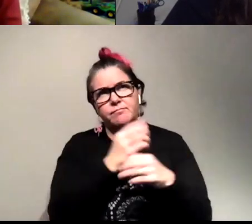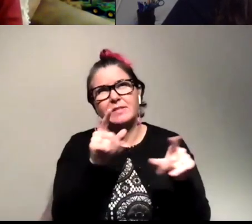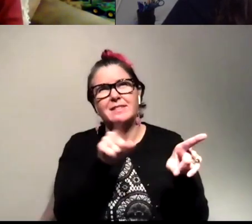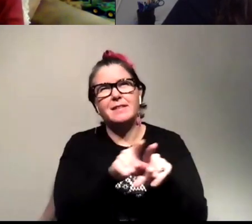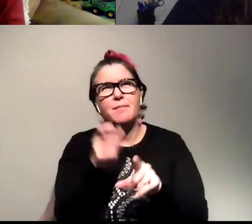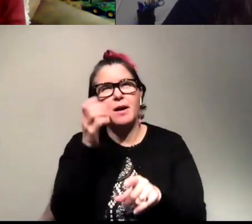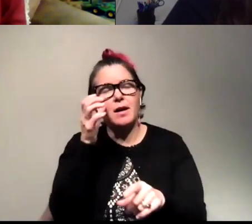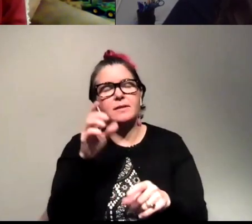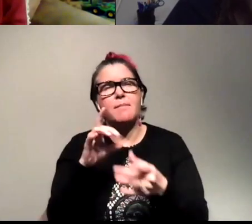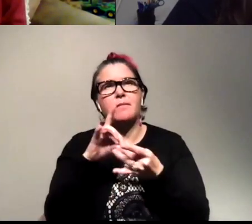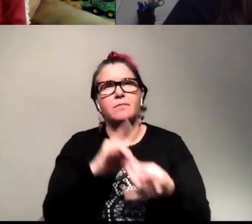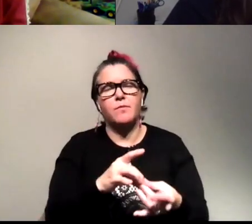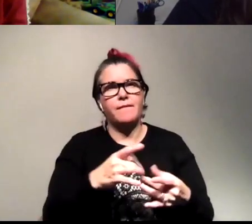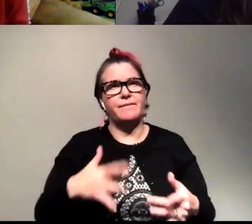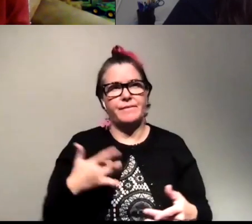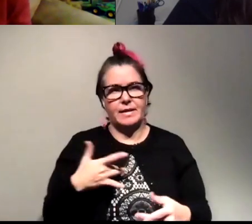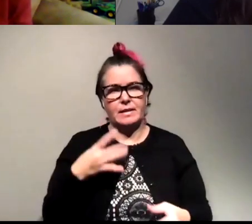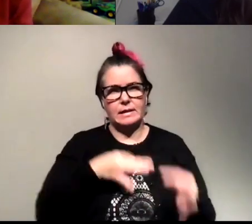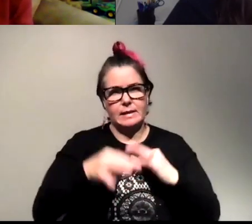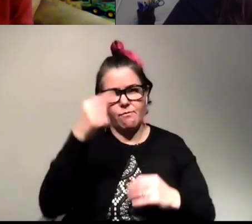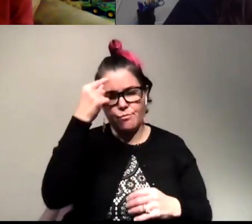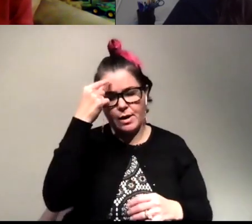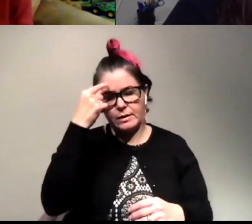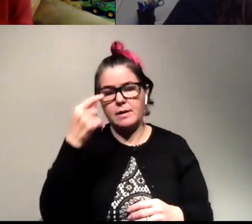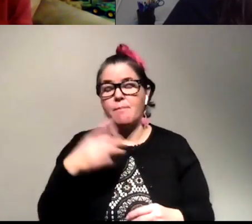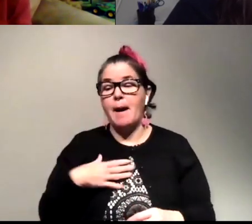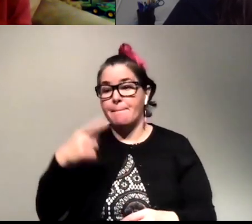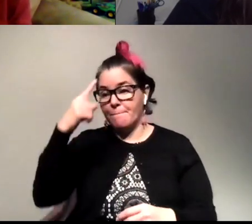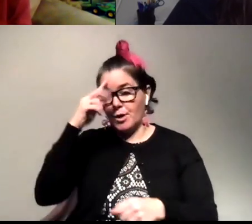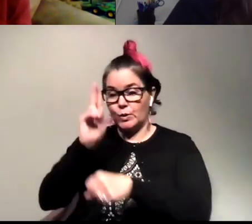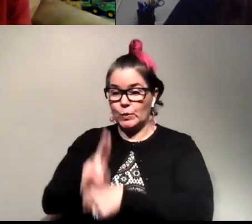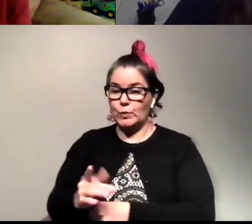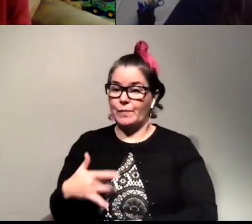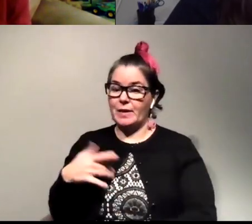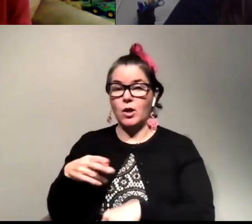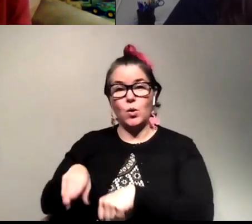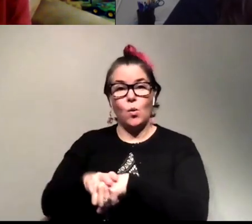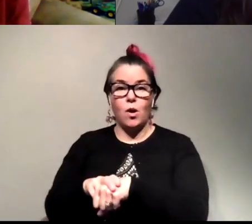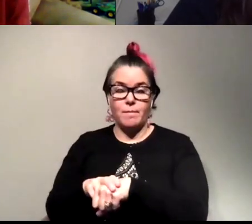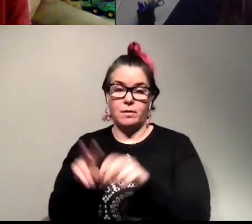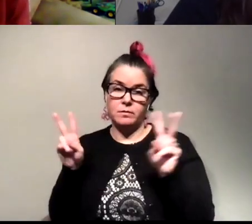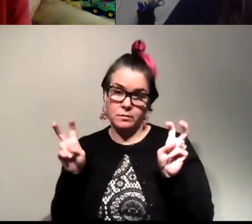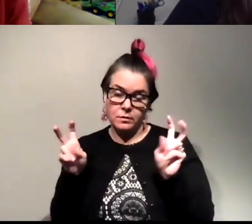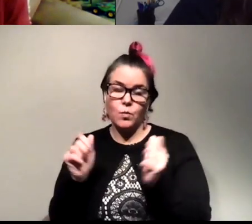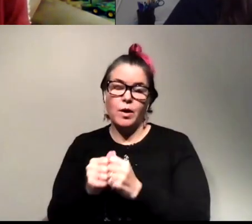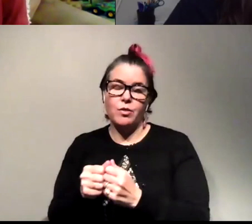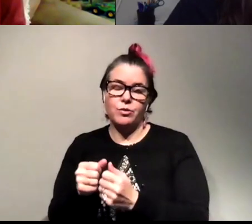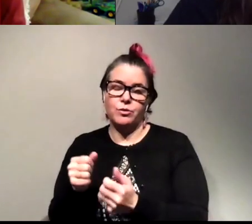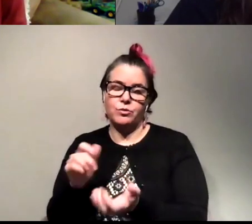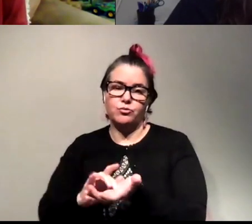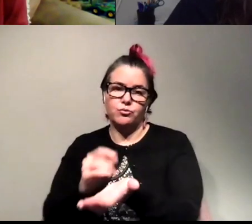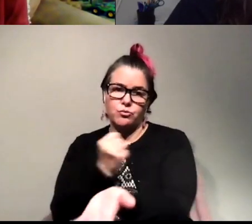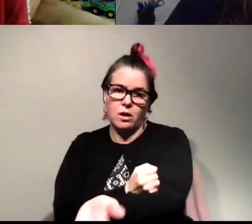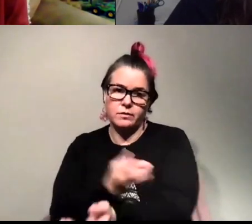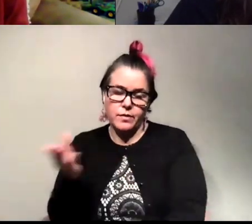my feelings, my brain now gets used to feeling normal with these drugs there. Right. Drugs